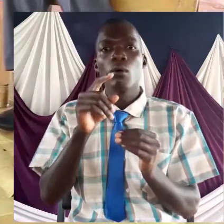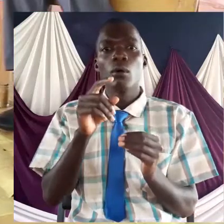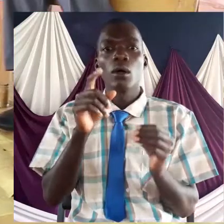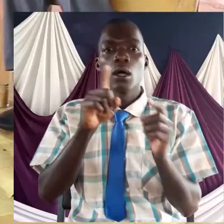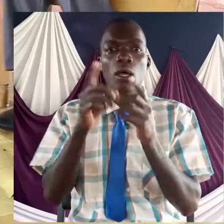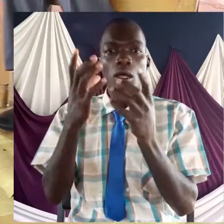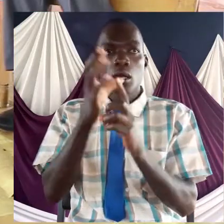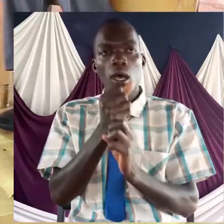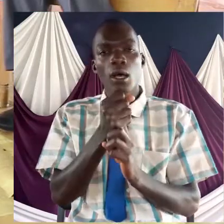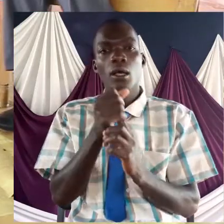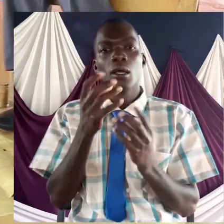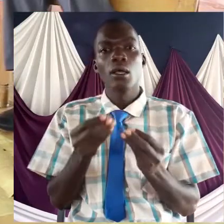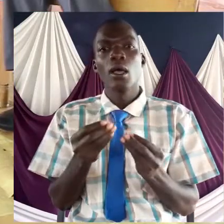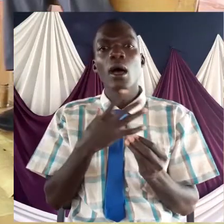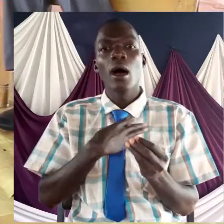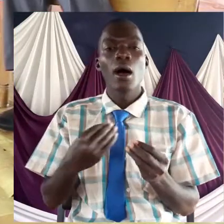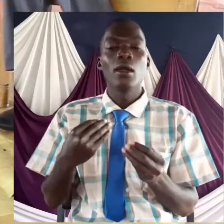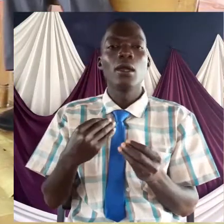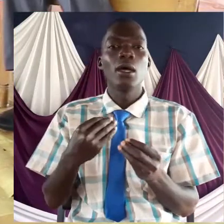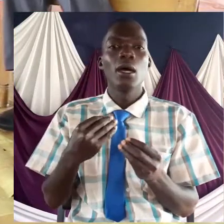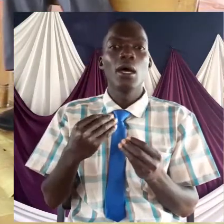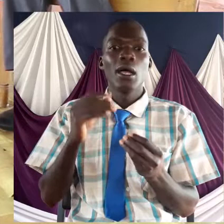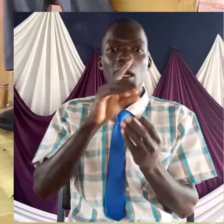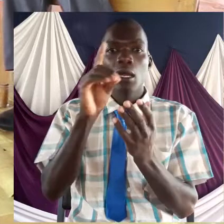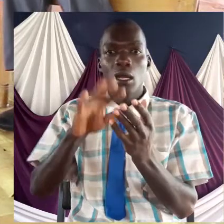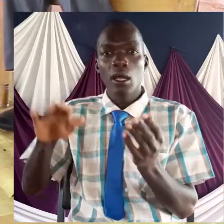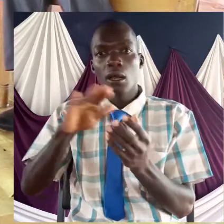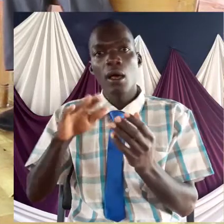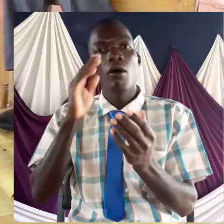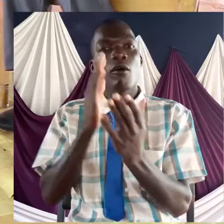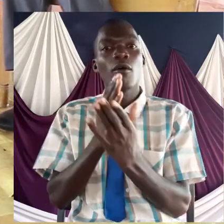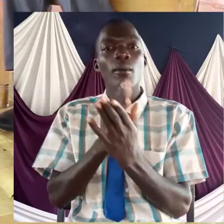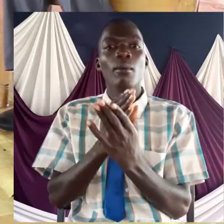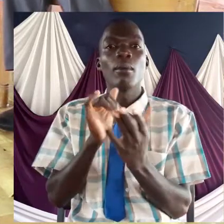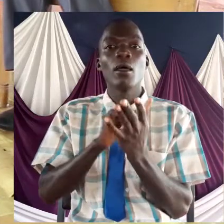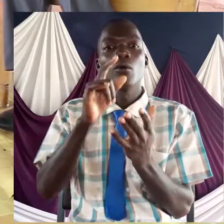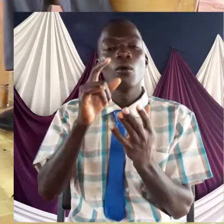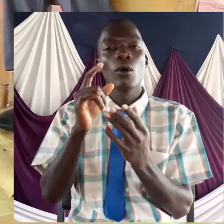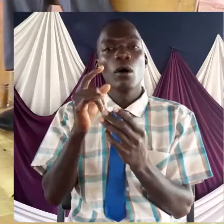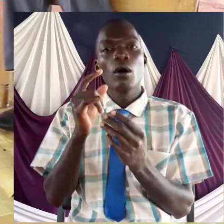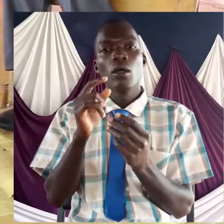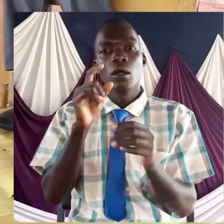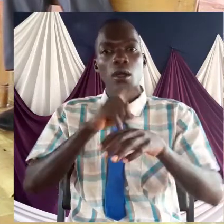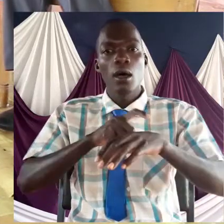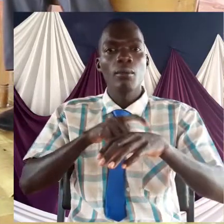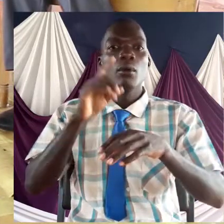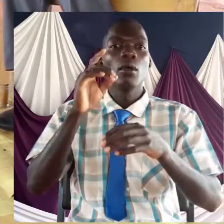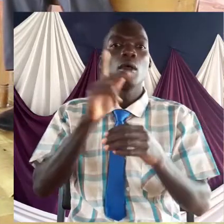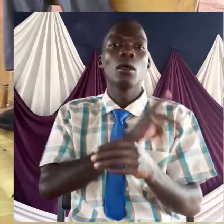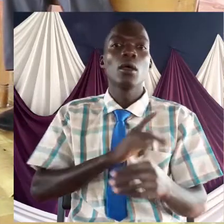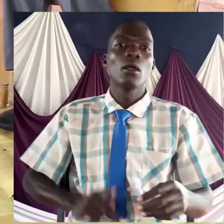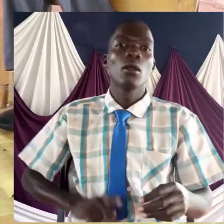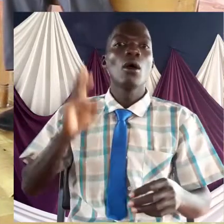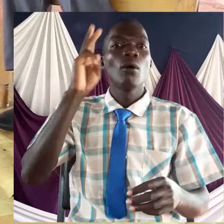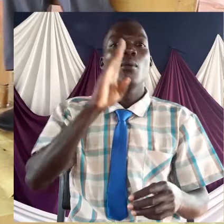literally, mm-hmm, history has confirmed that if you take it literally, yes, then the timings of this kingdom will